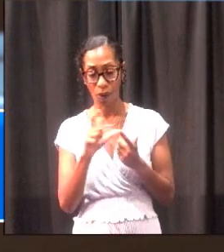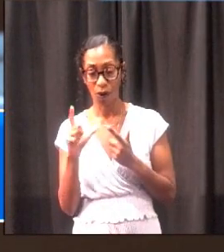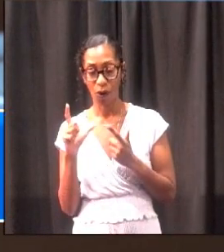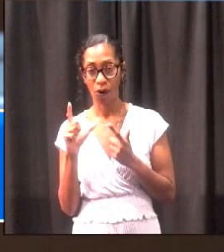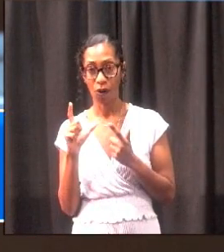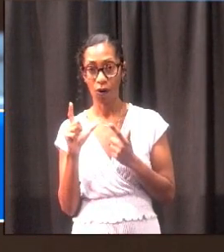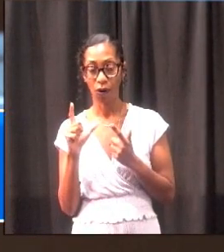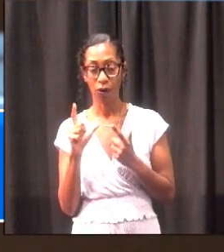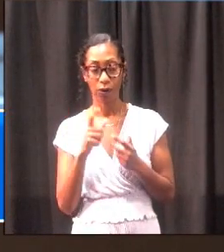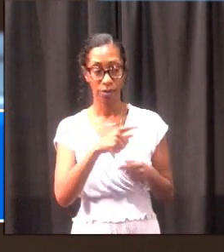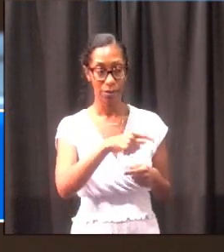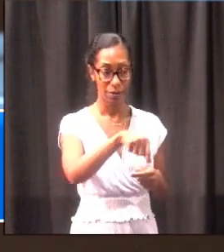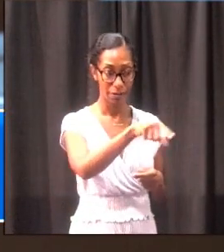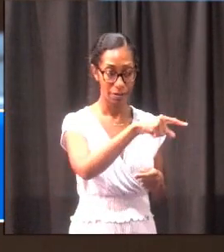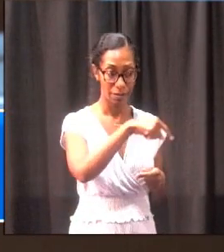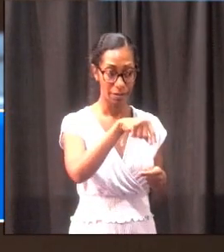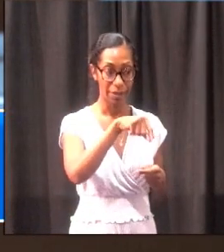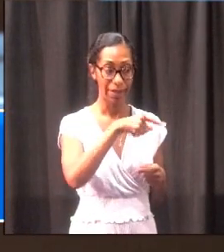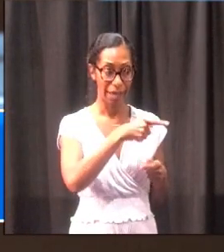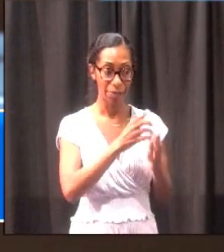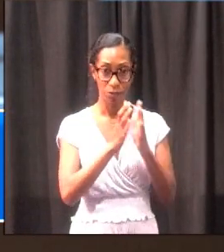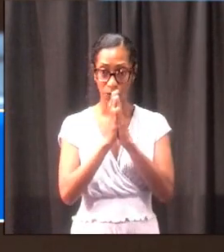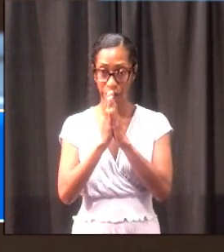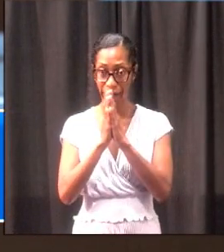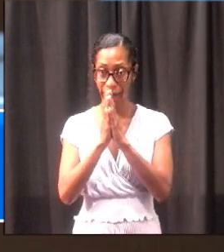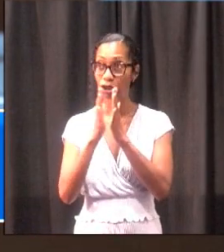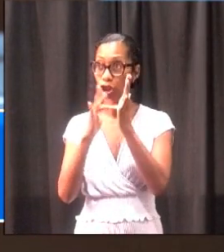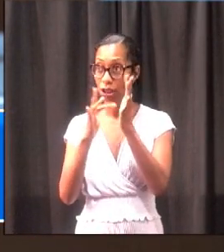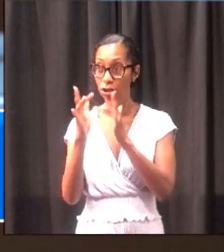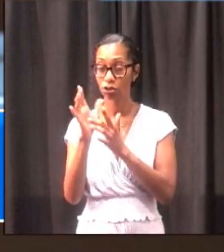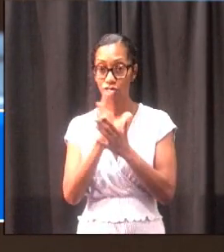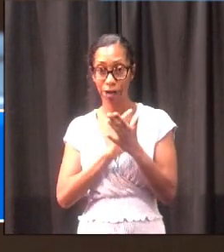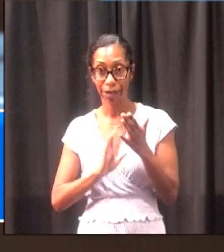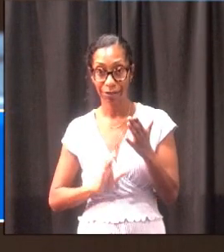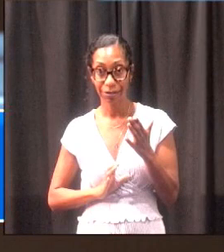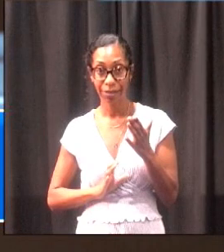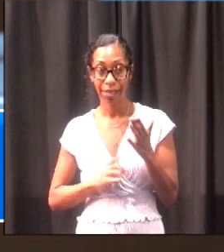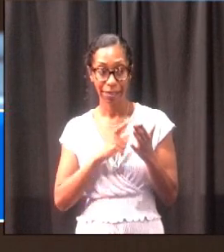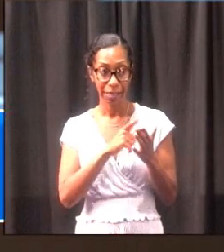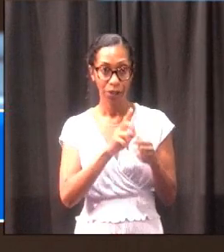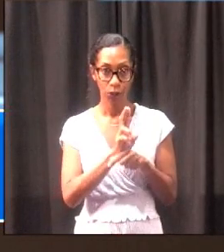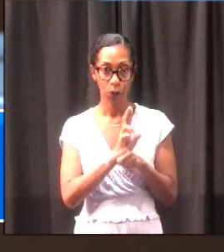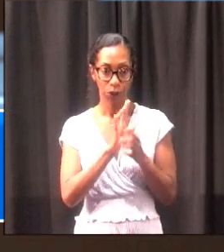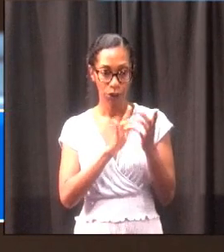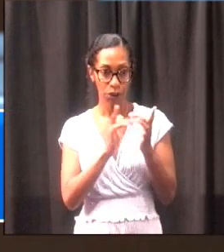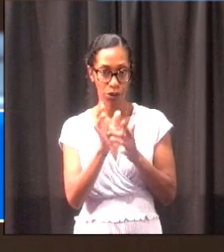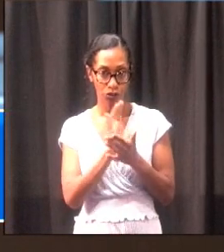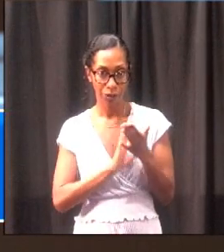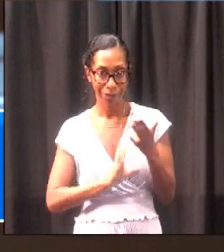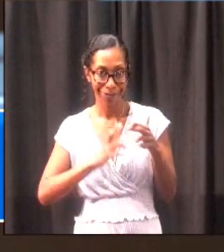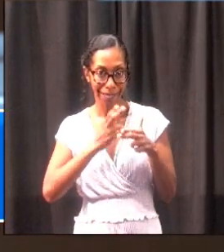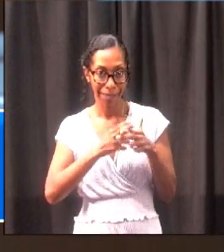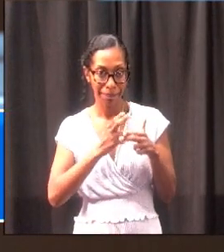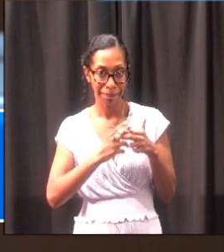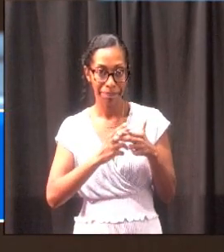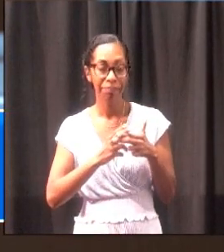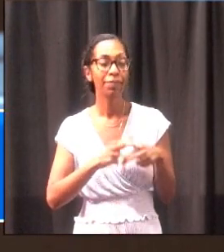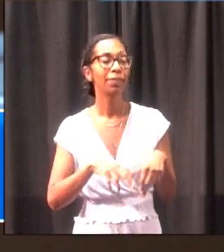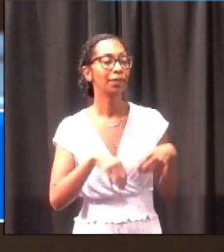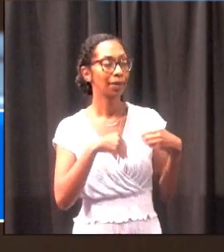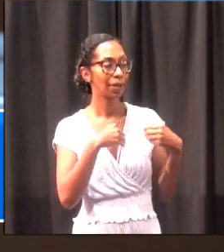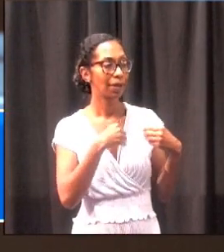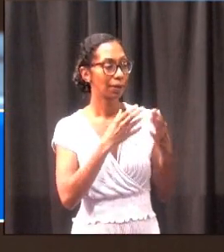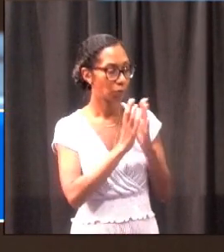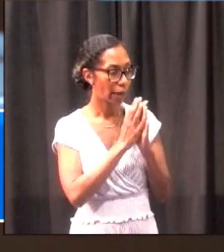with all who in every place call on the name of Jesus Christ our Lord, both theirs and ours, grace to you and